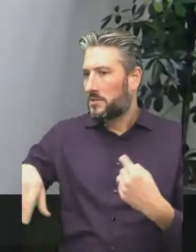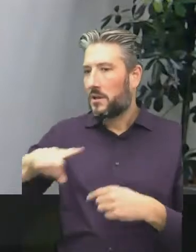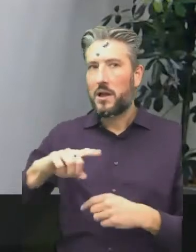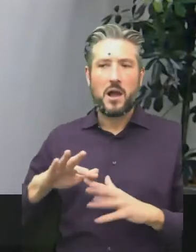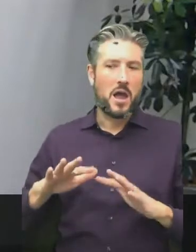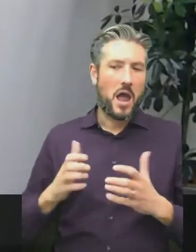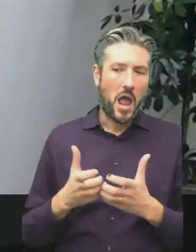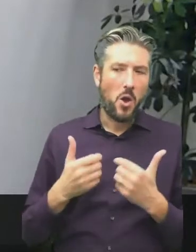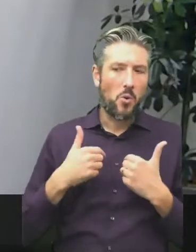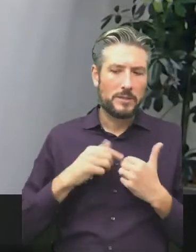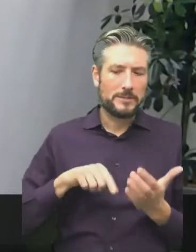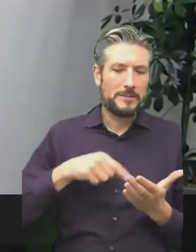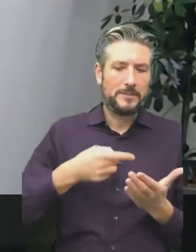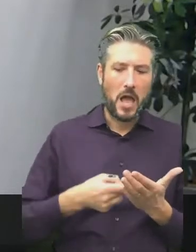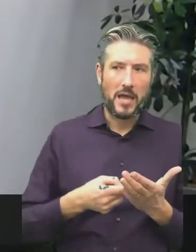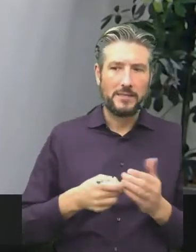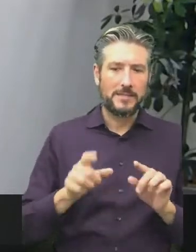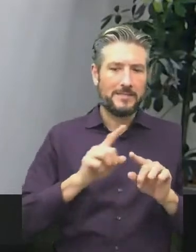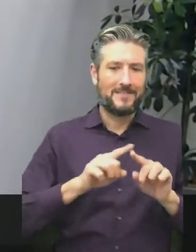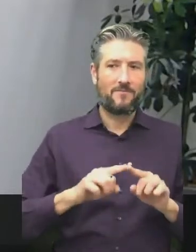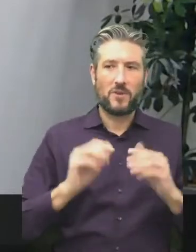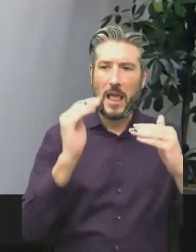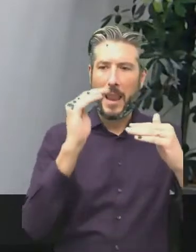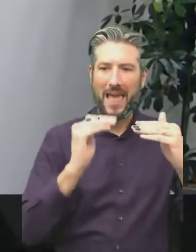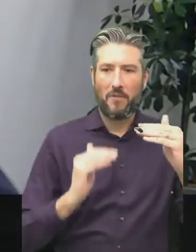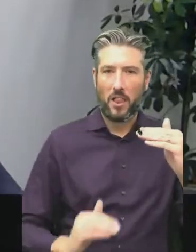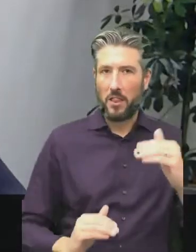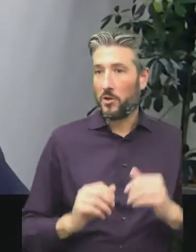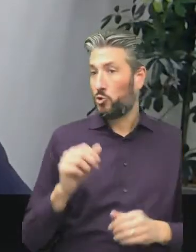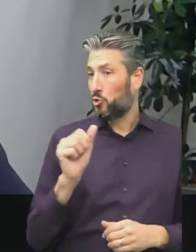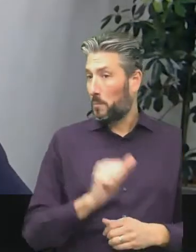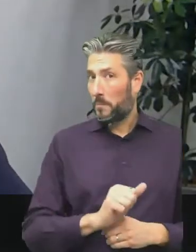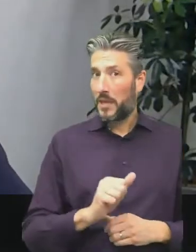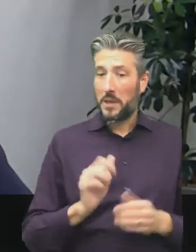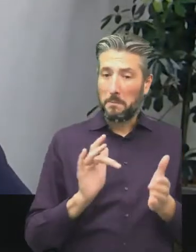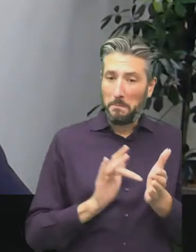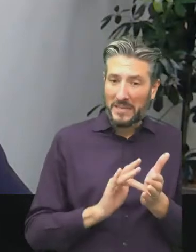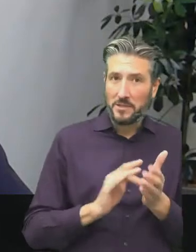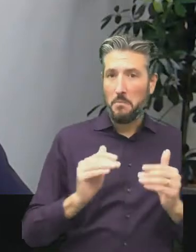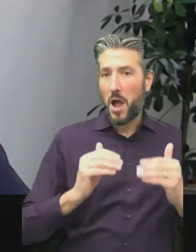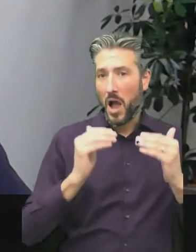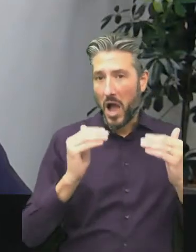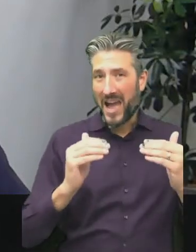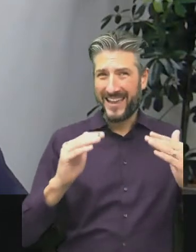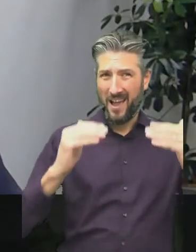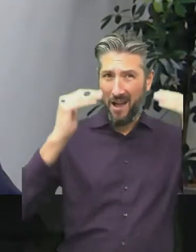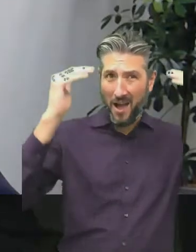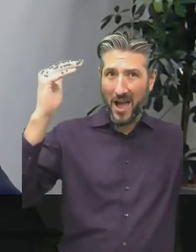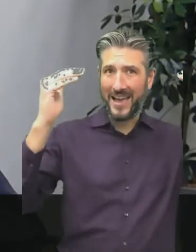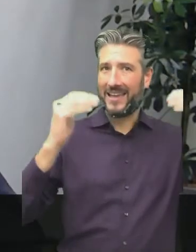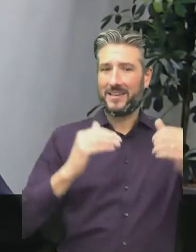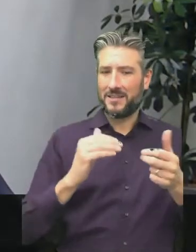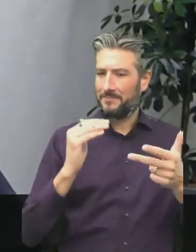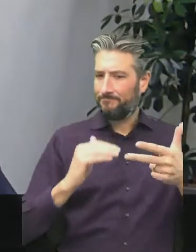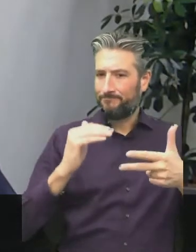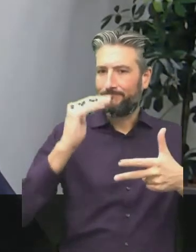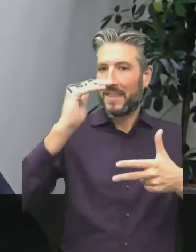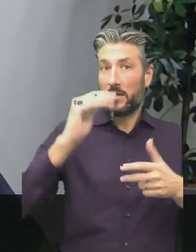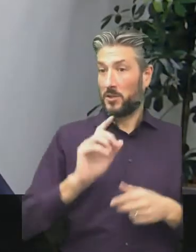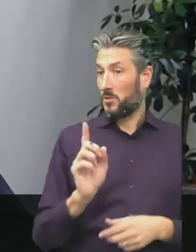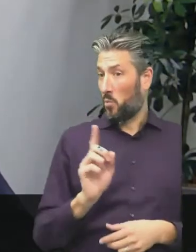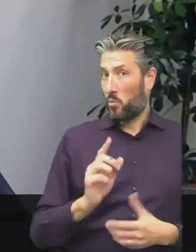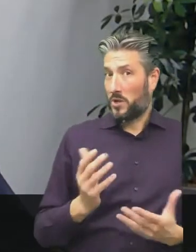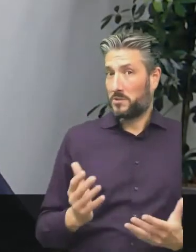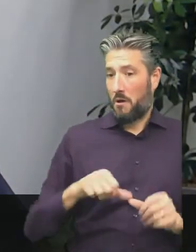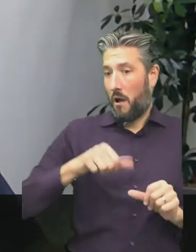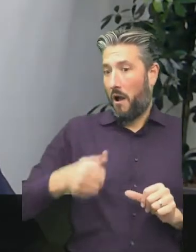we go into, medium, high, very high, once the lockdown is lifted as well. You saw the figures over the